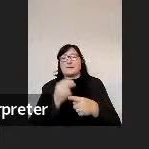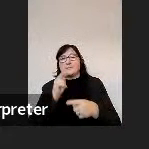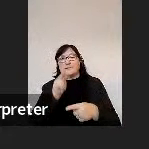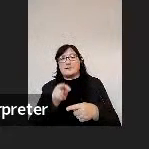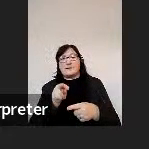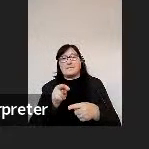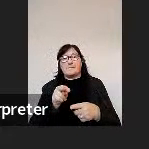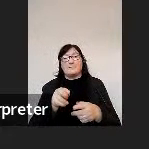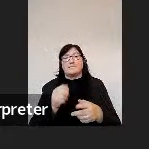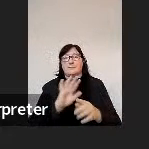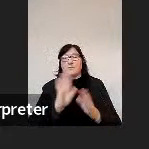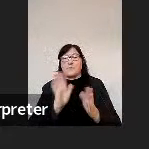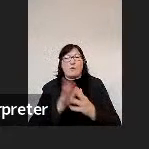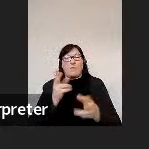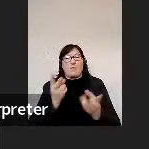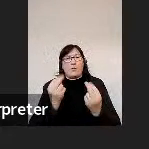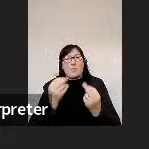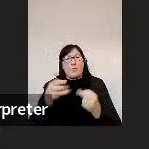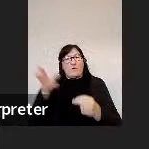new information,